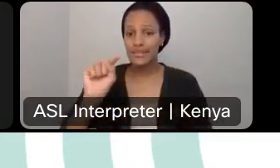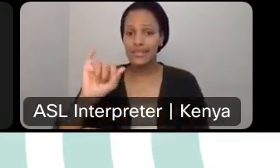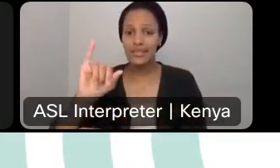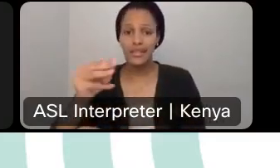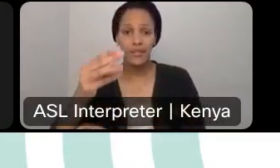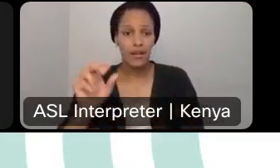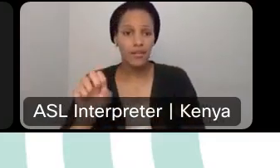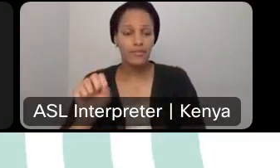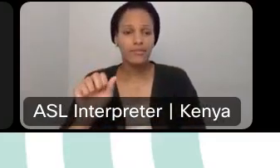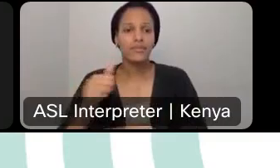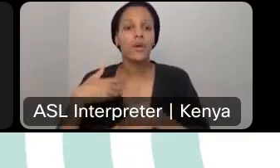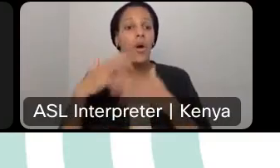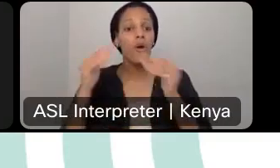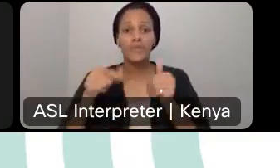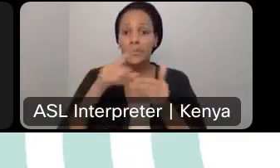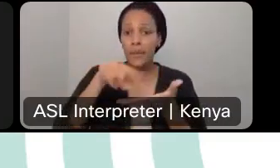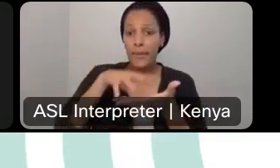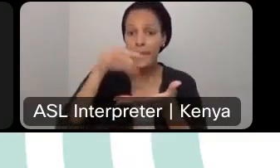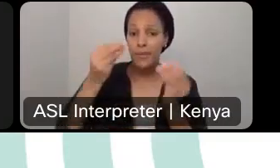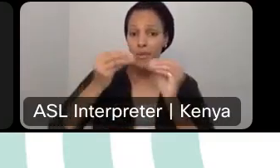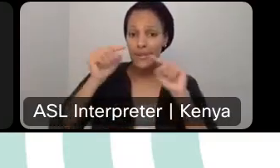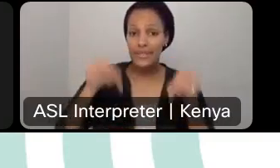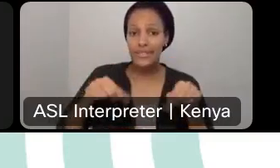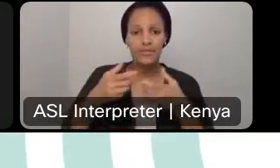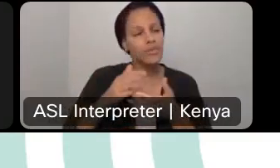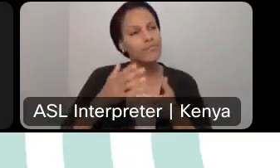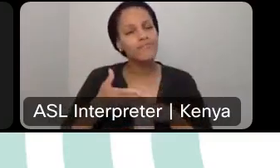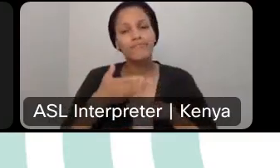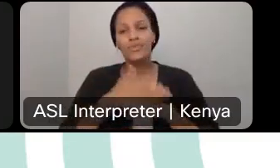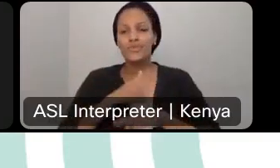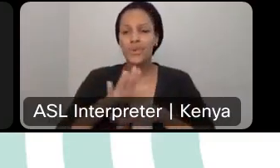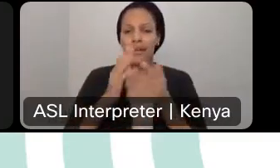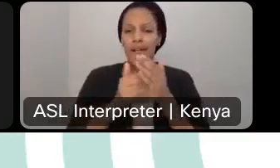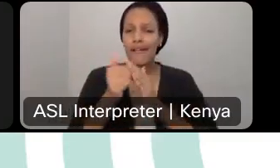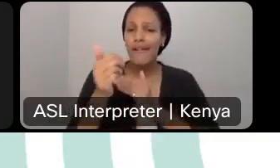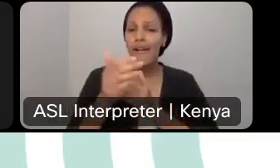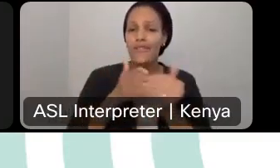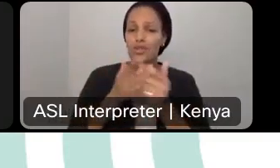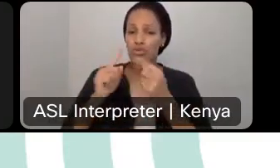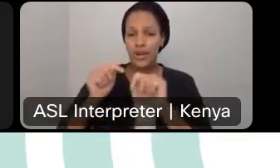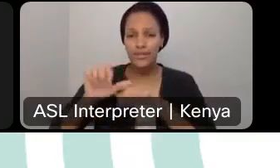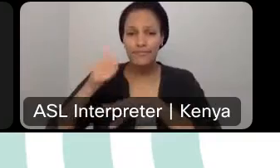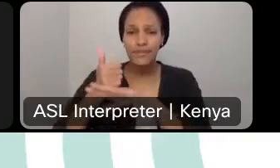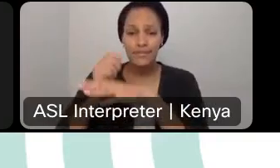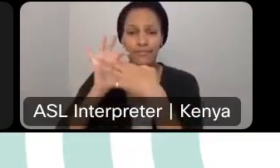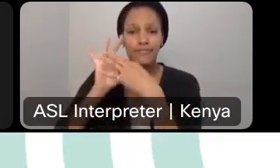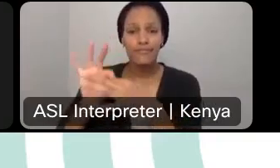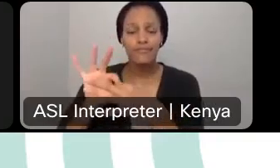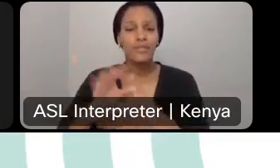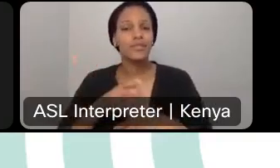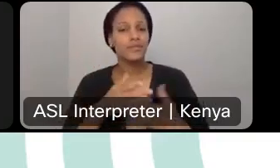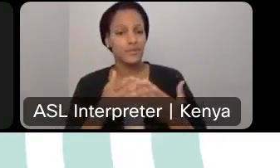hopefully, will help you to feel more comfortable building connections and relationships with people who have